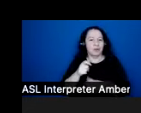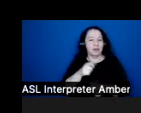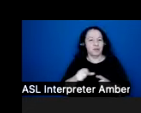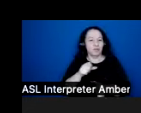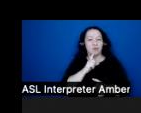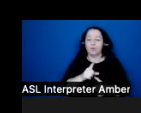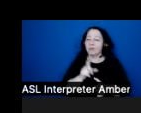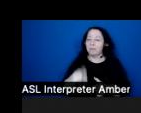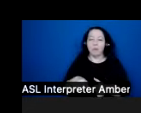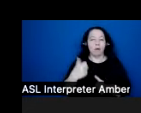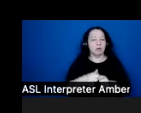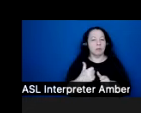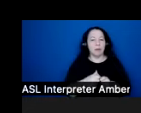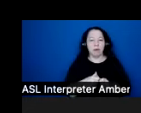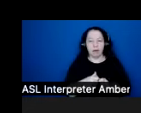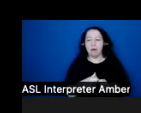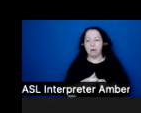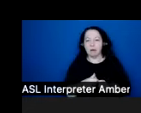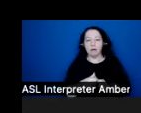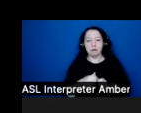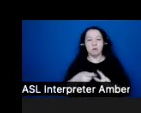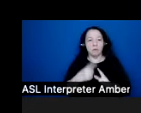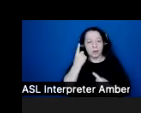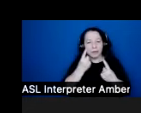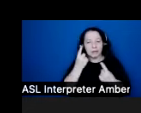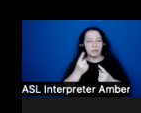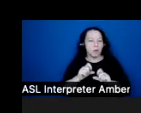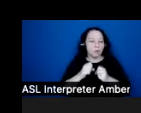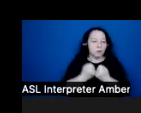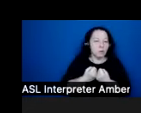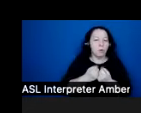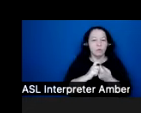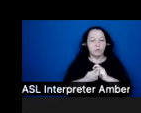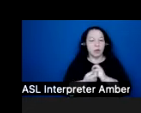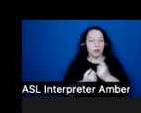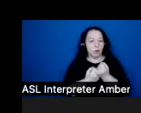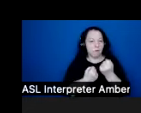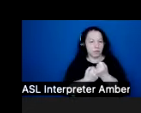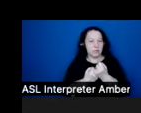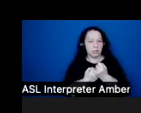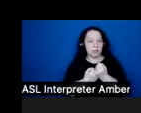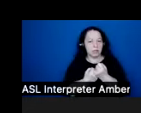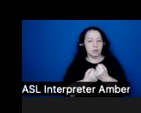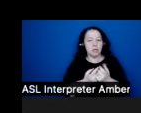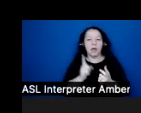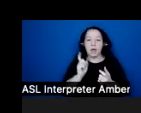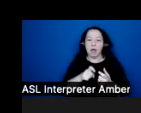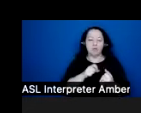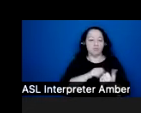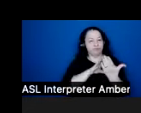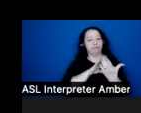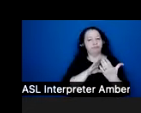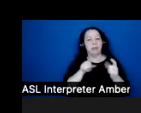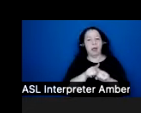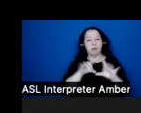in mind when social change advocacy together, collectively.